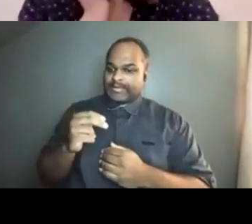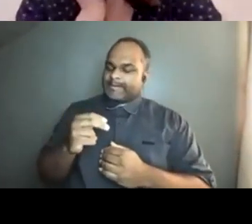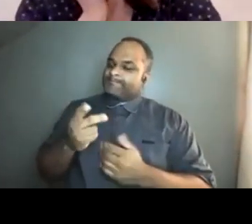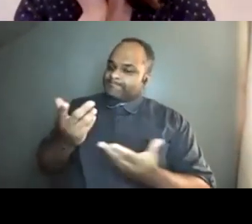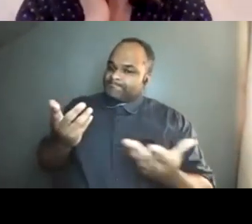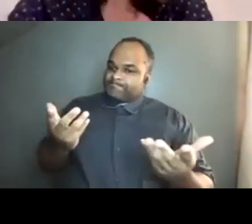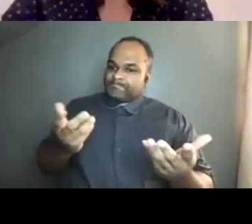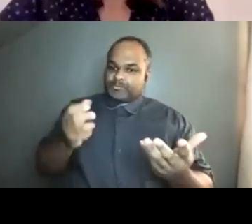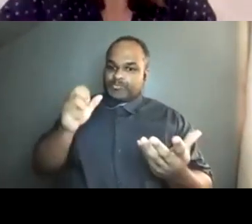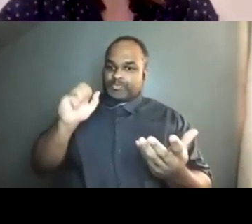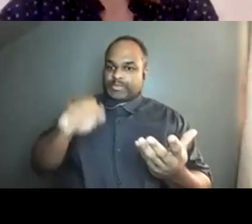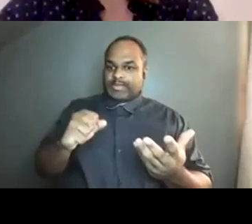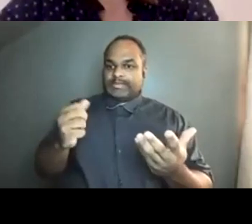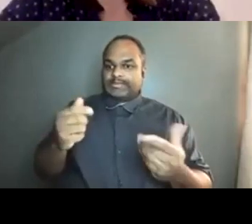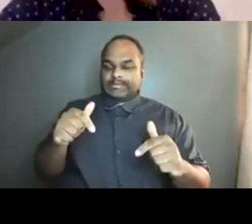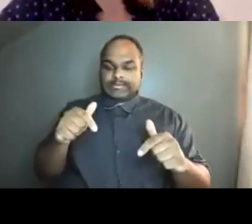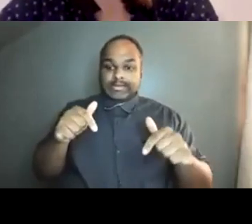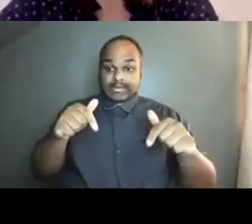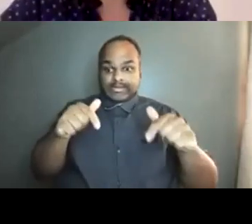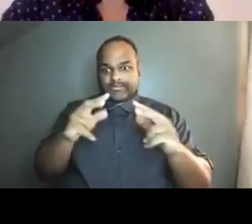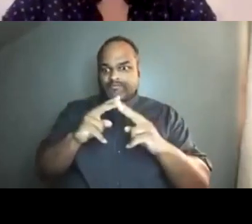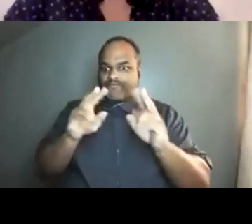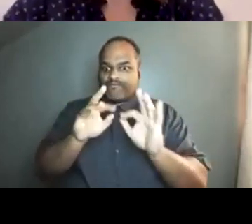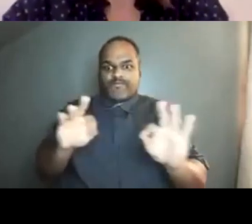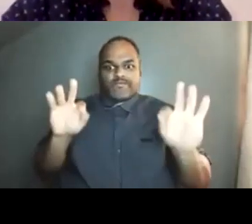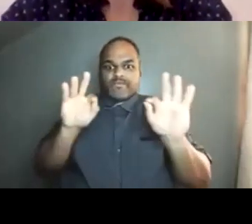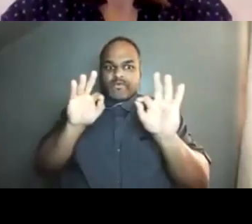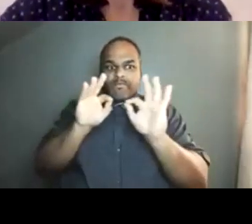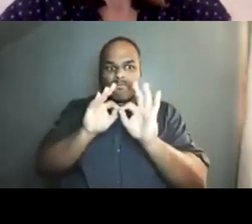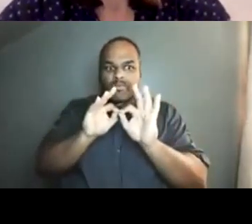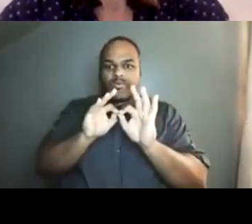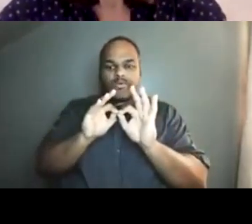Yes, this is very important, and